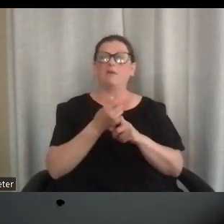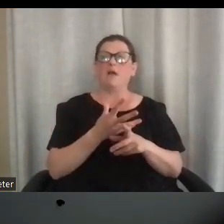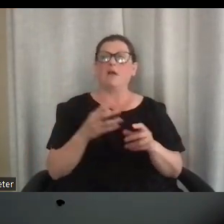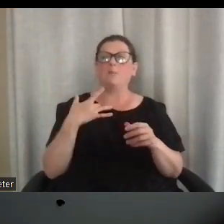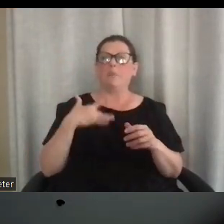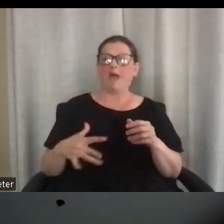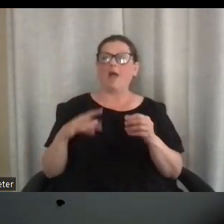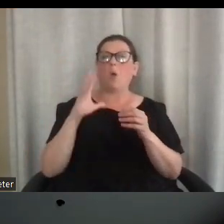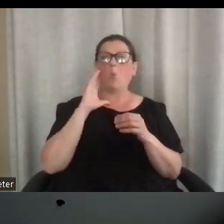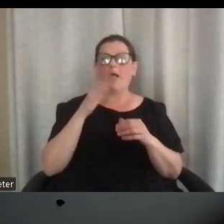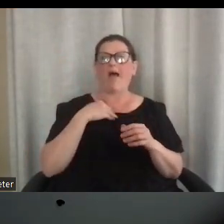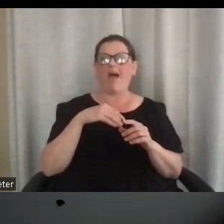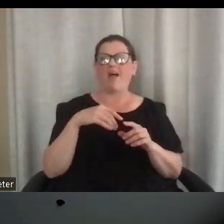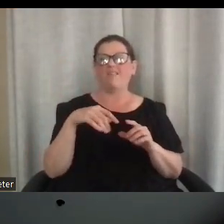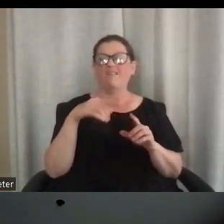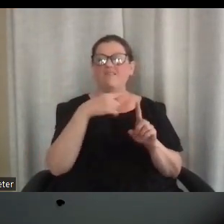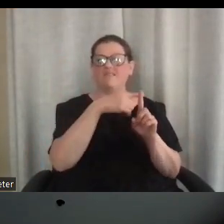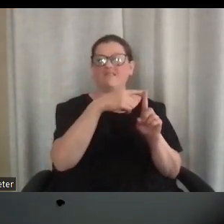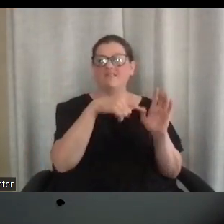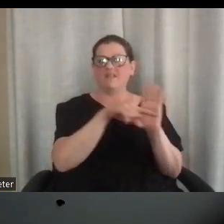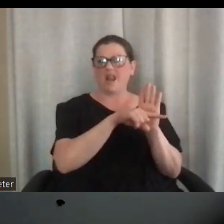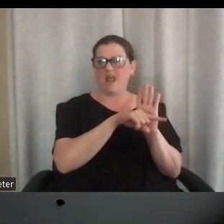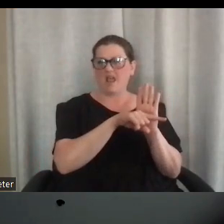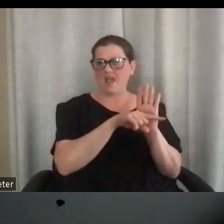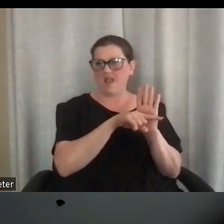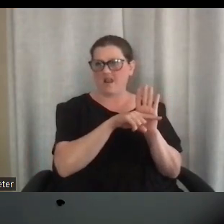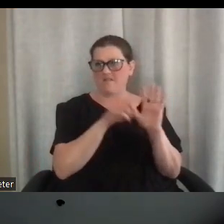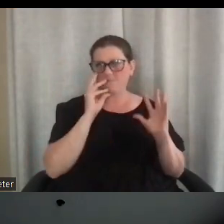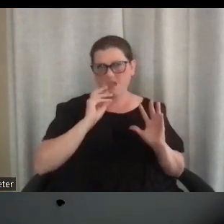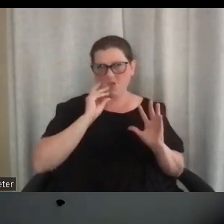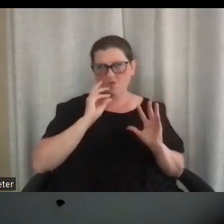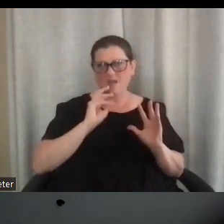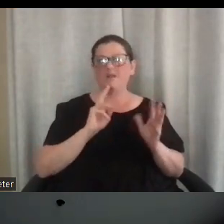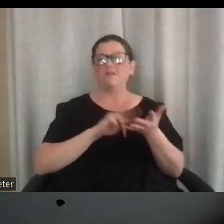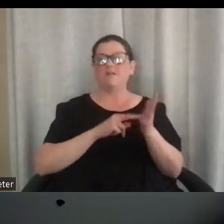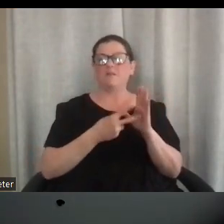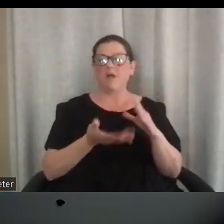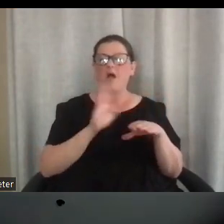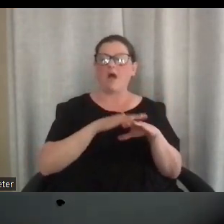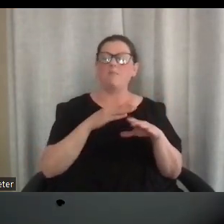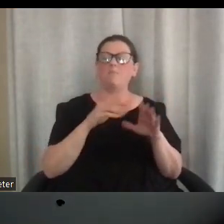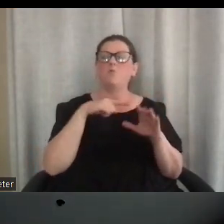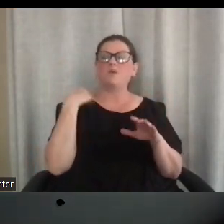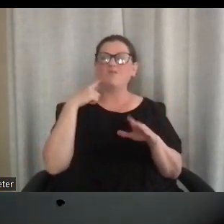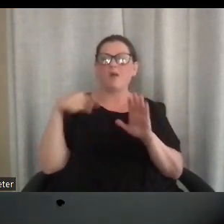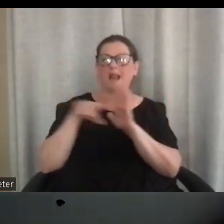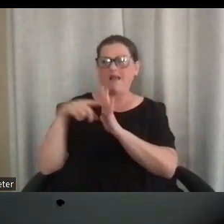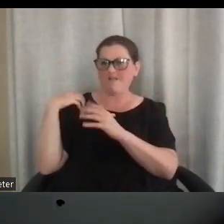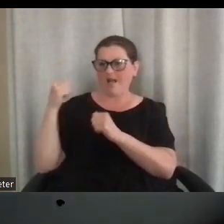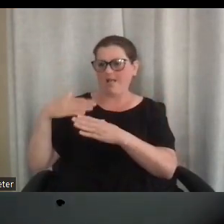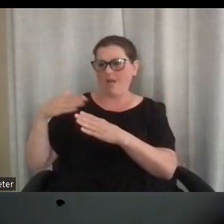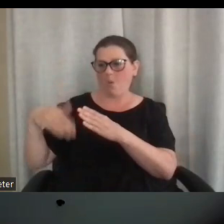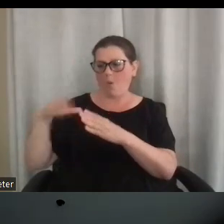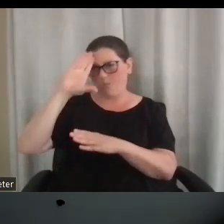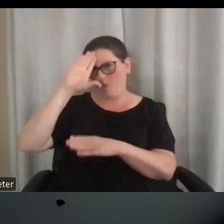to experience ACEs. Being more likely to experience ACEs then increases the risk of the negative health outcomes, which we know from our previous